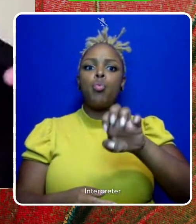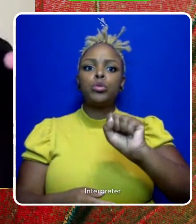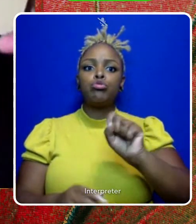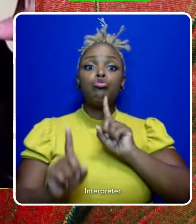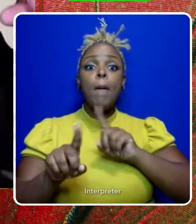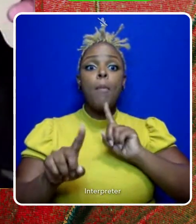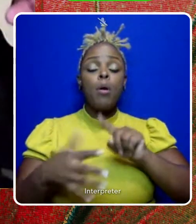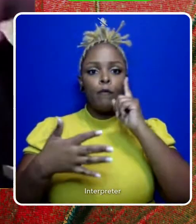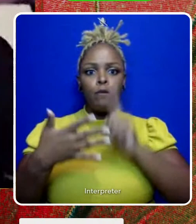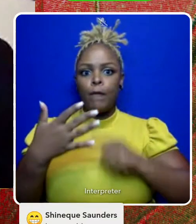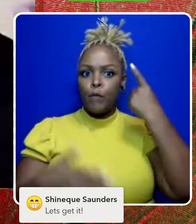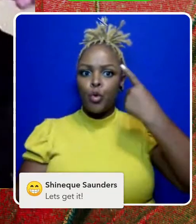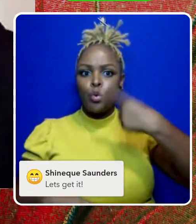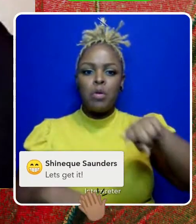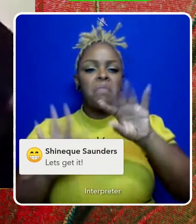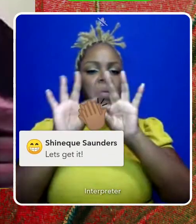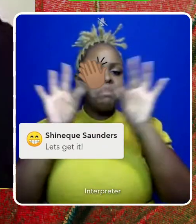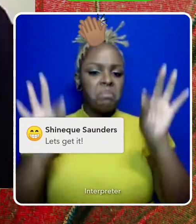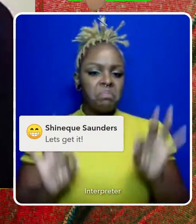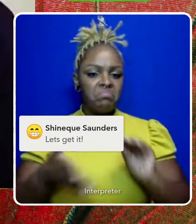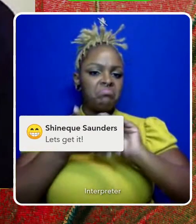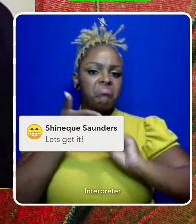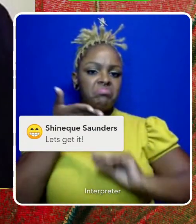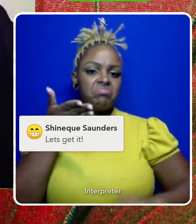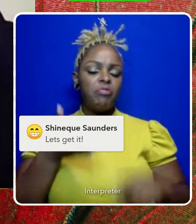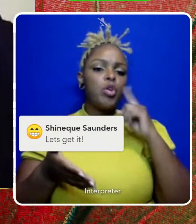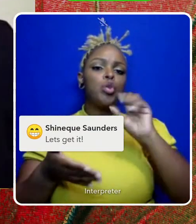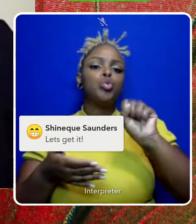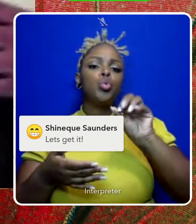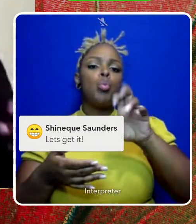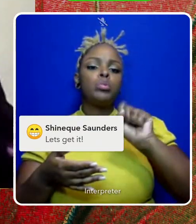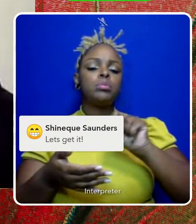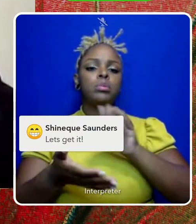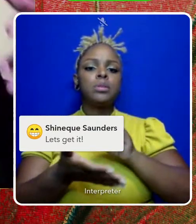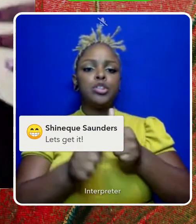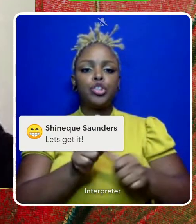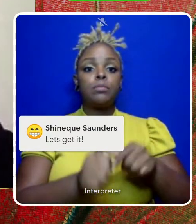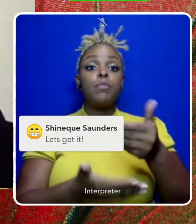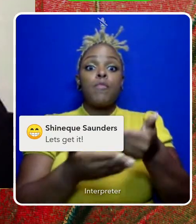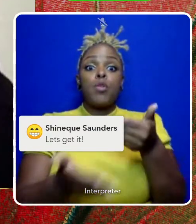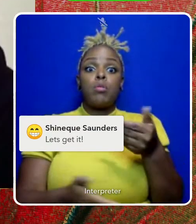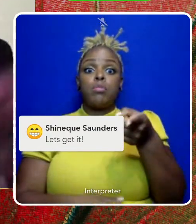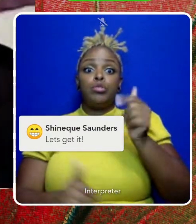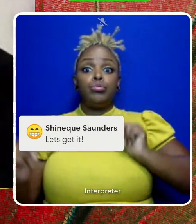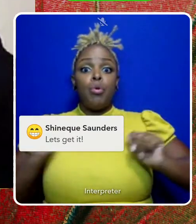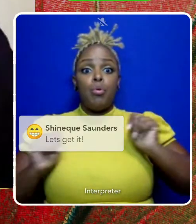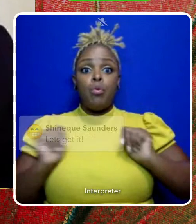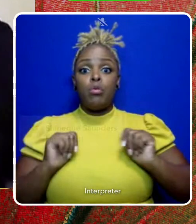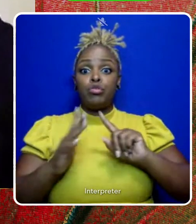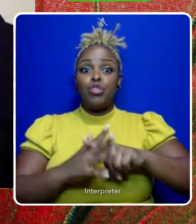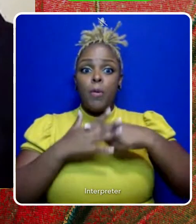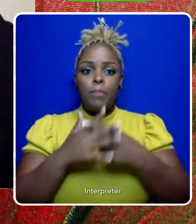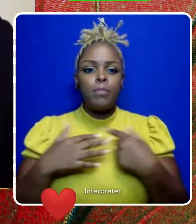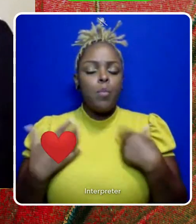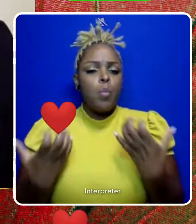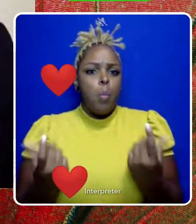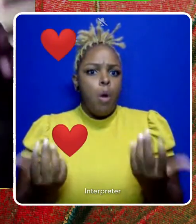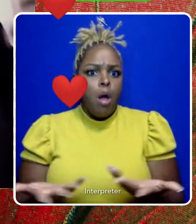So before the whole competition starts, we'd like to bring our calibration